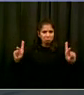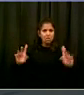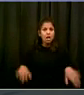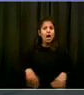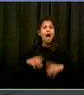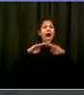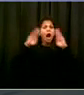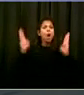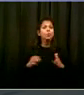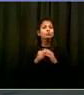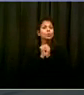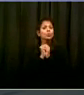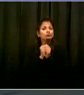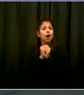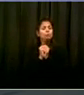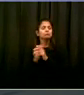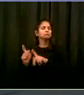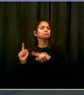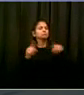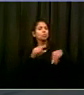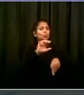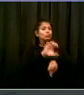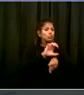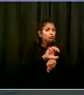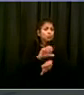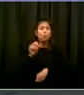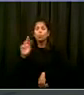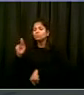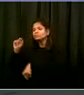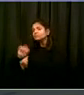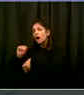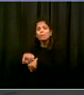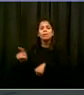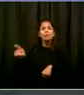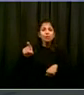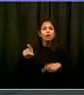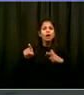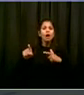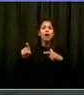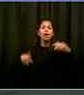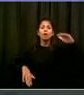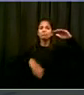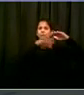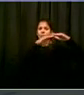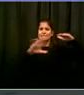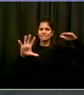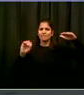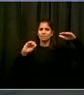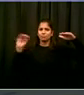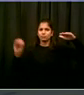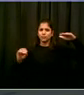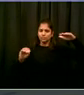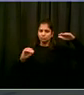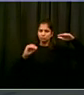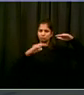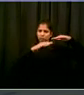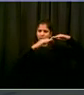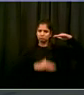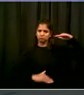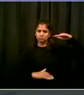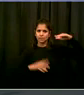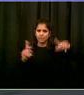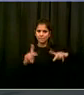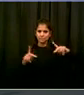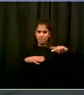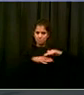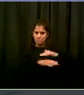outdoor dining permitted, maximum 4 people at a table. And houses of worship will be allowed to have